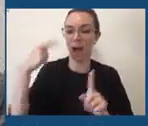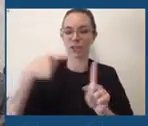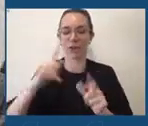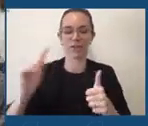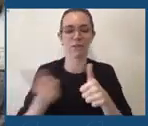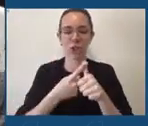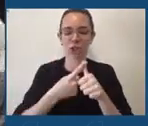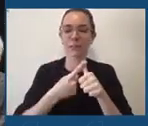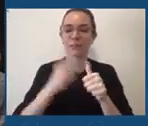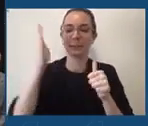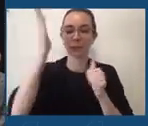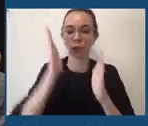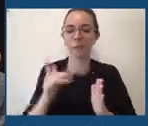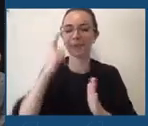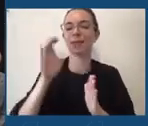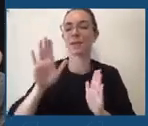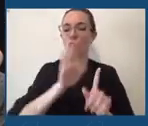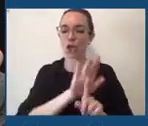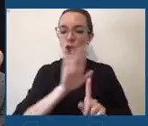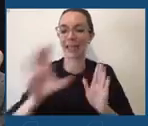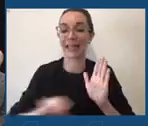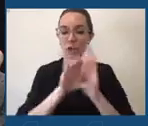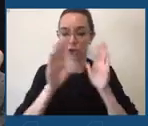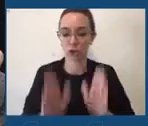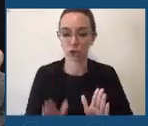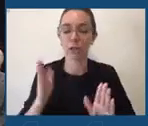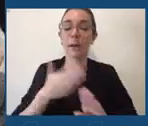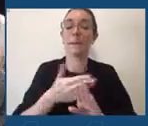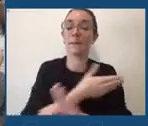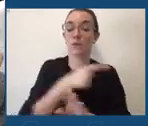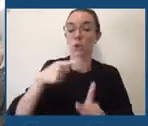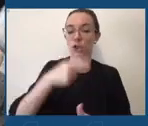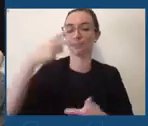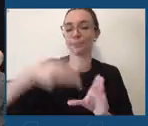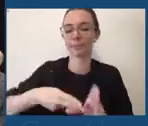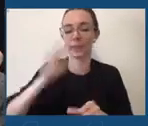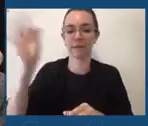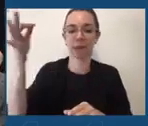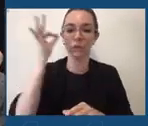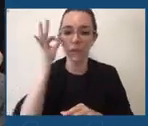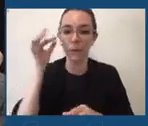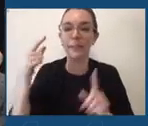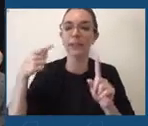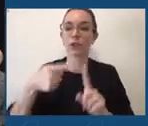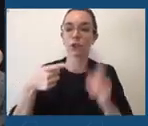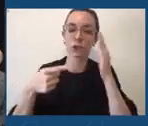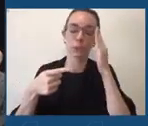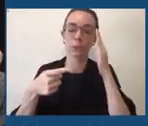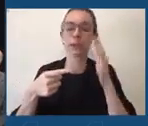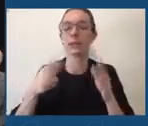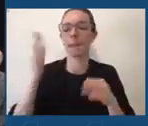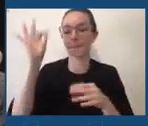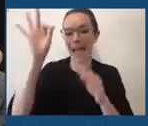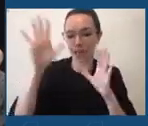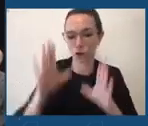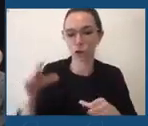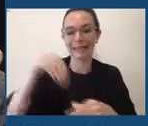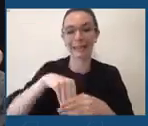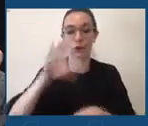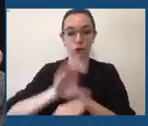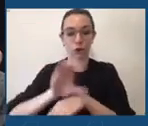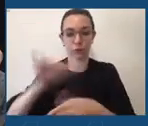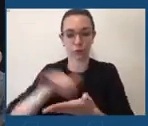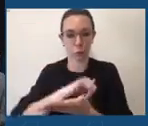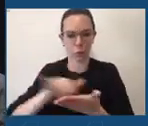character. Before she went to the federal government, she was pastor of a church in New York, but before that and during that, she